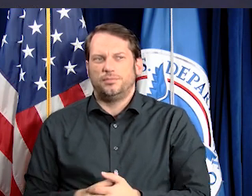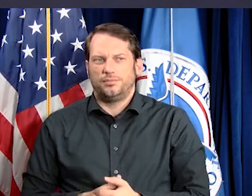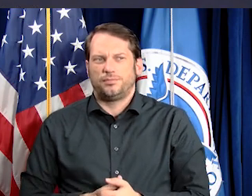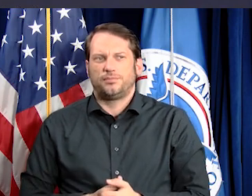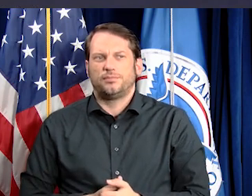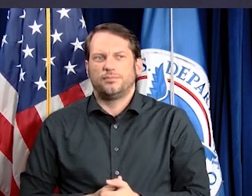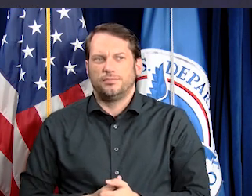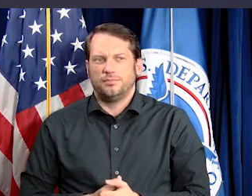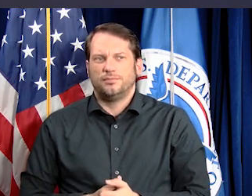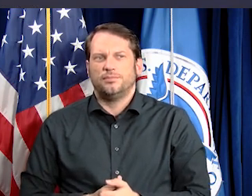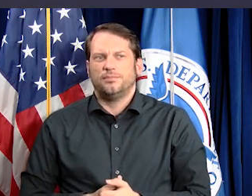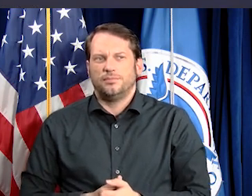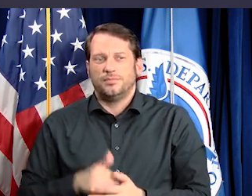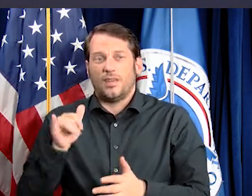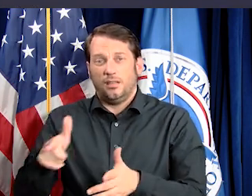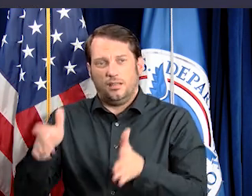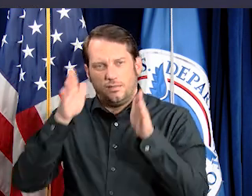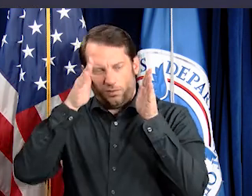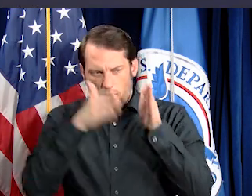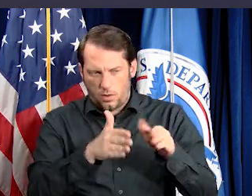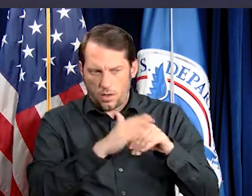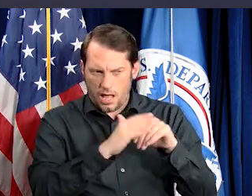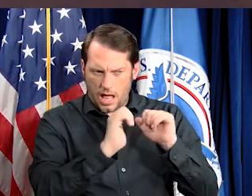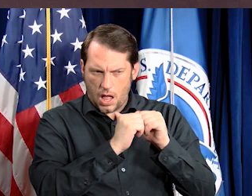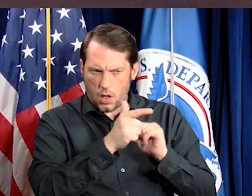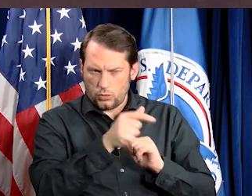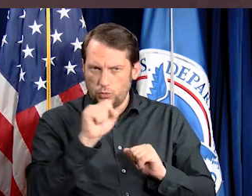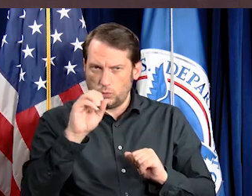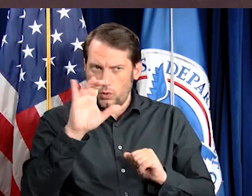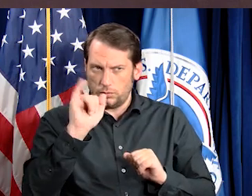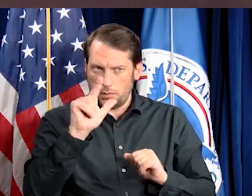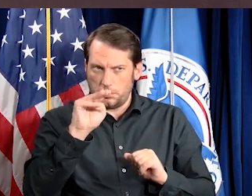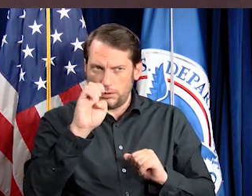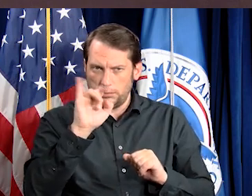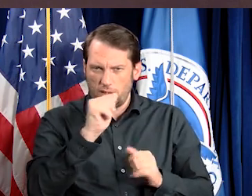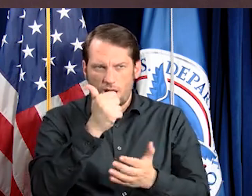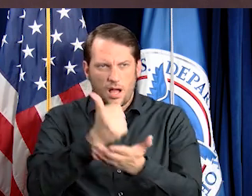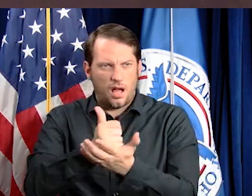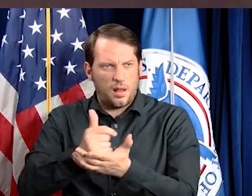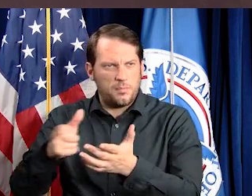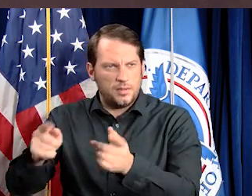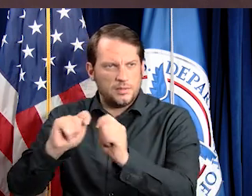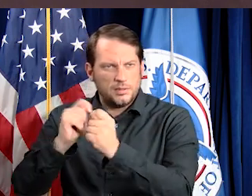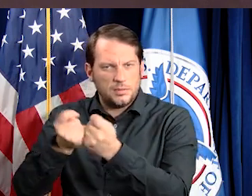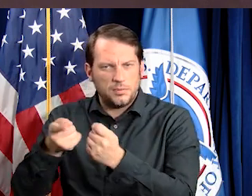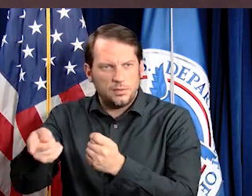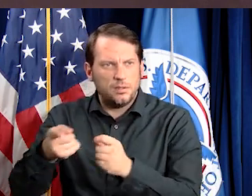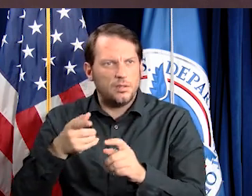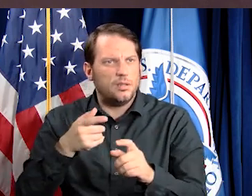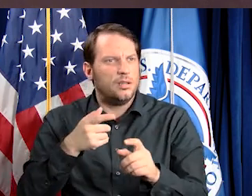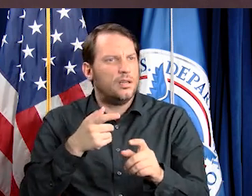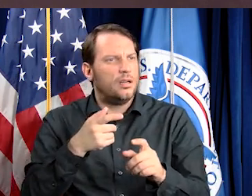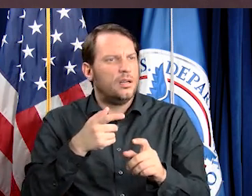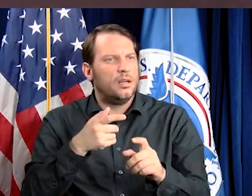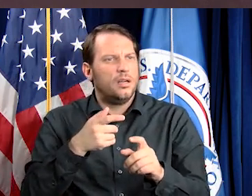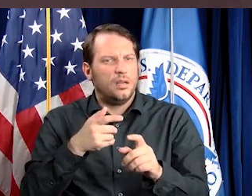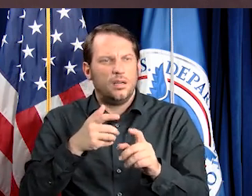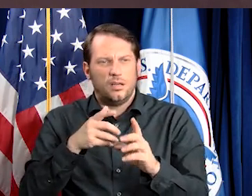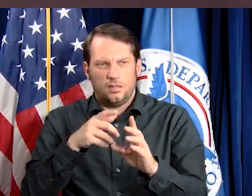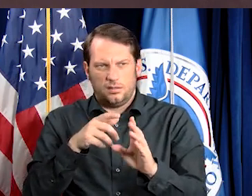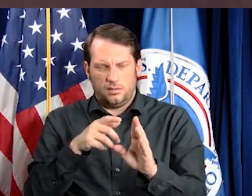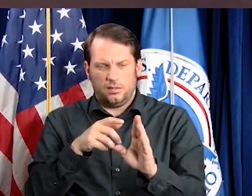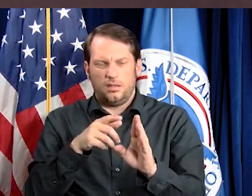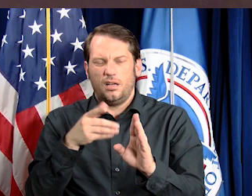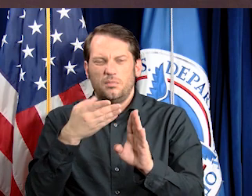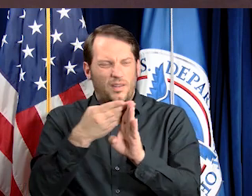at 111 crises over the past 50 years, even before the web age, but seeing how these